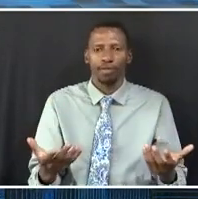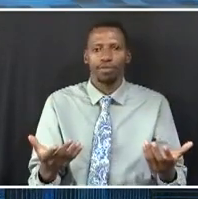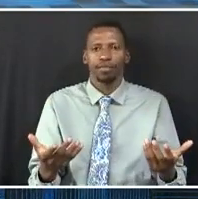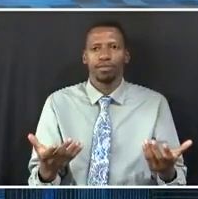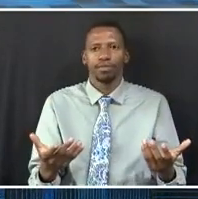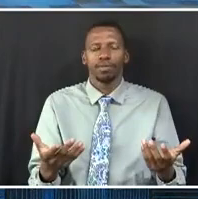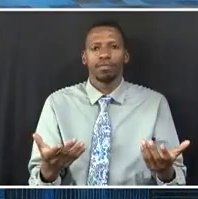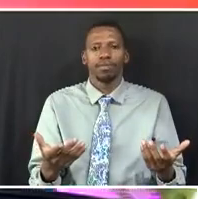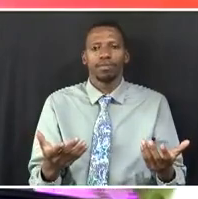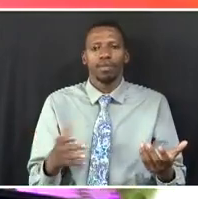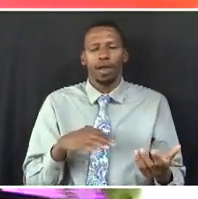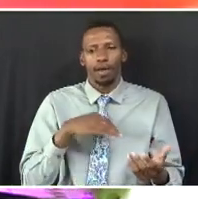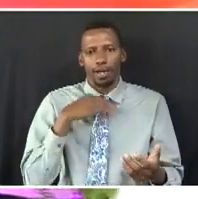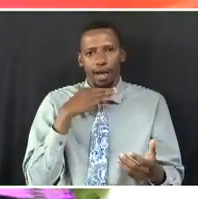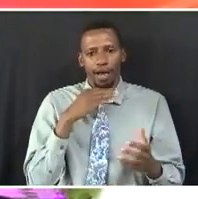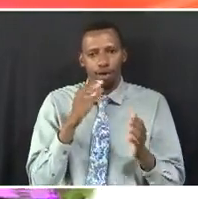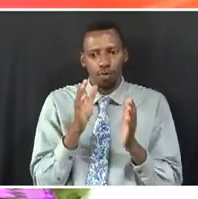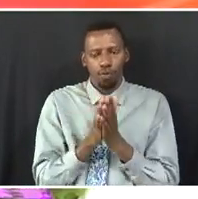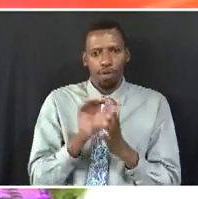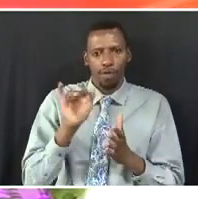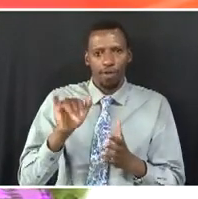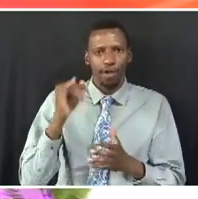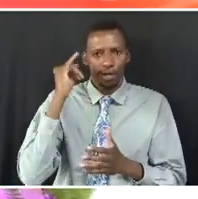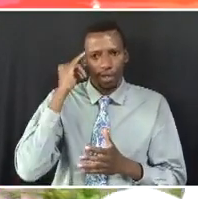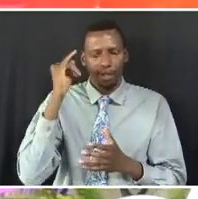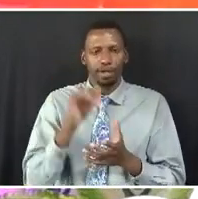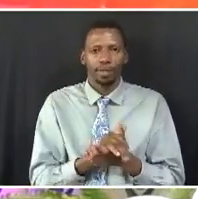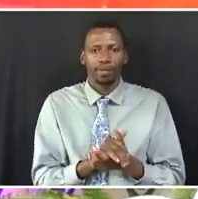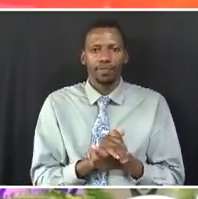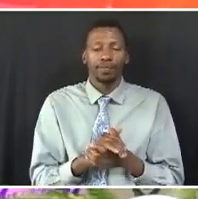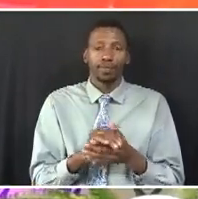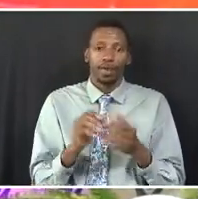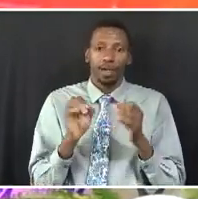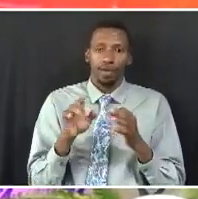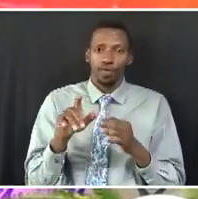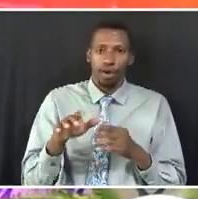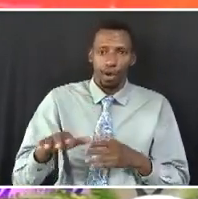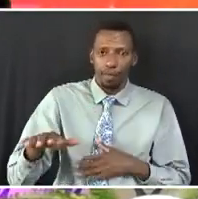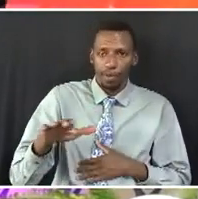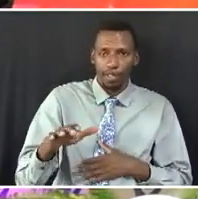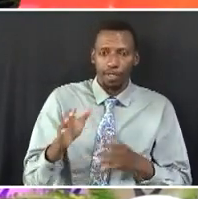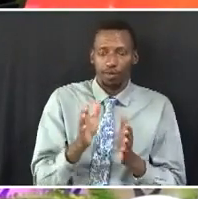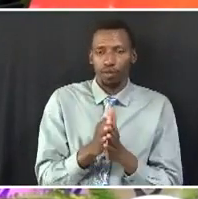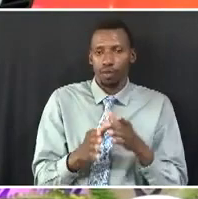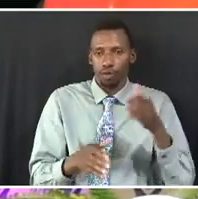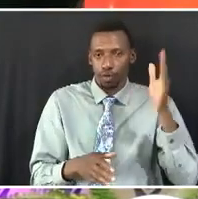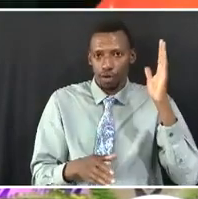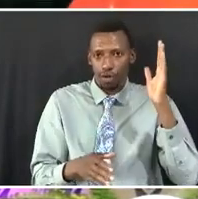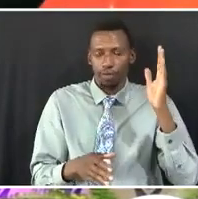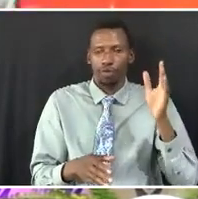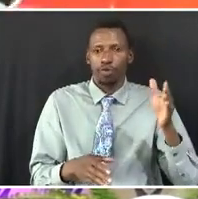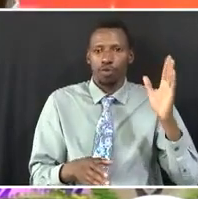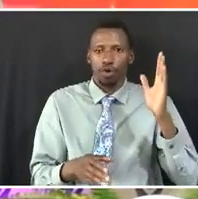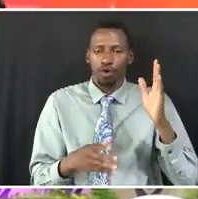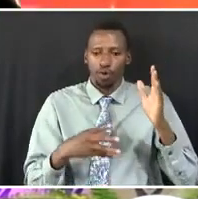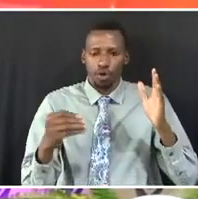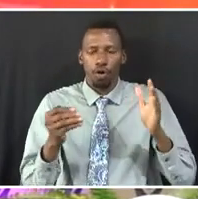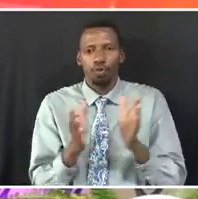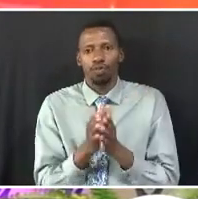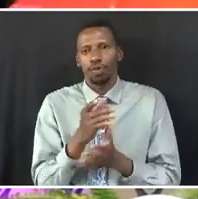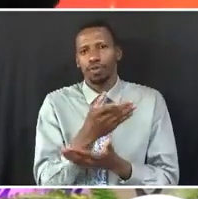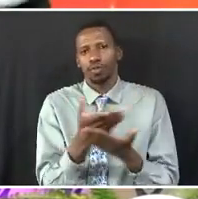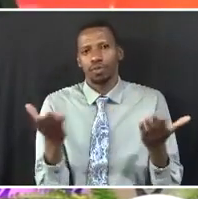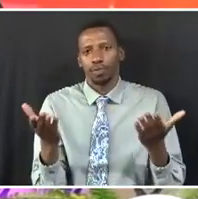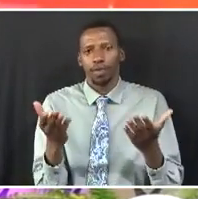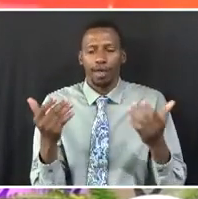Perish be the thought. Will your presence, please God, go with us so that wherever you are